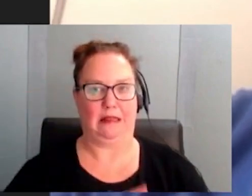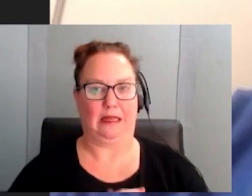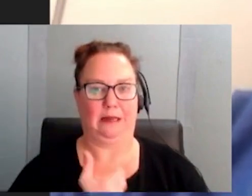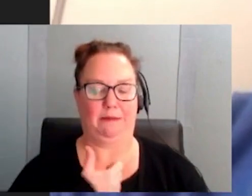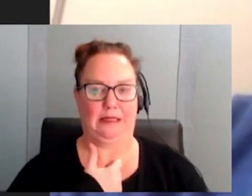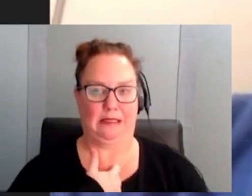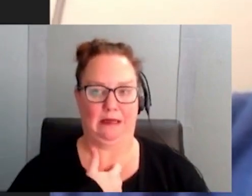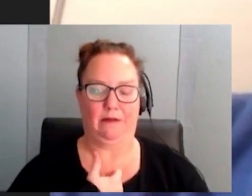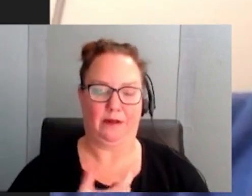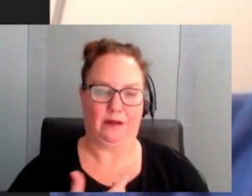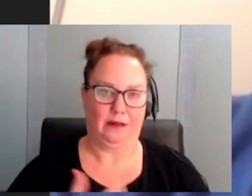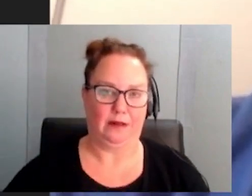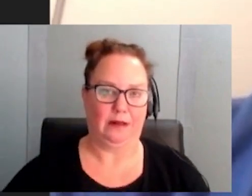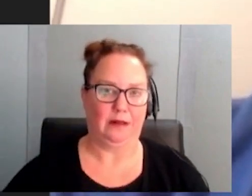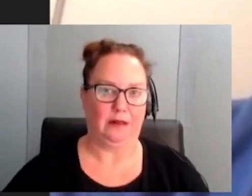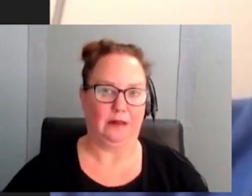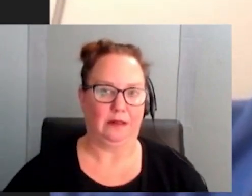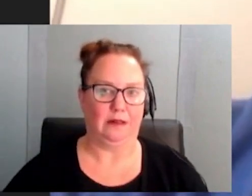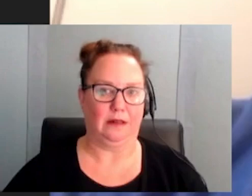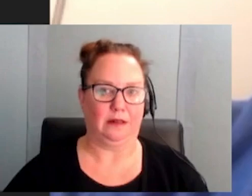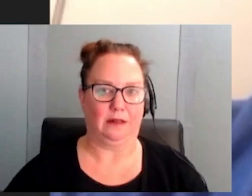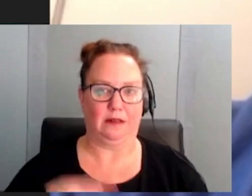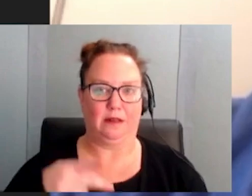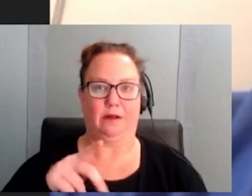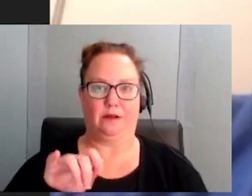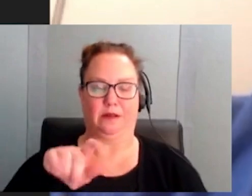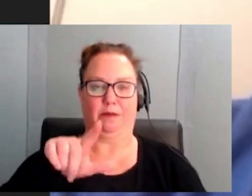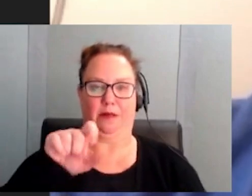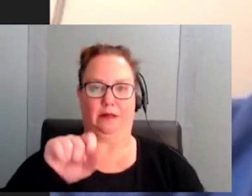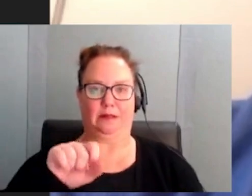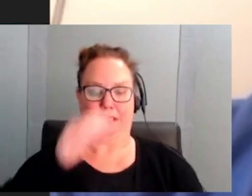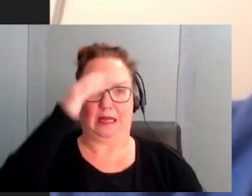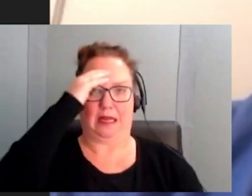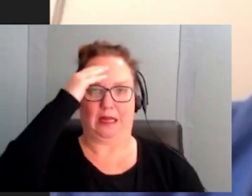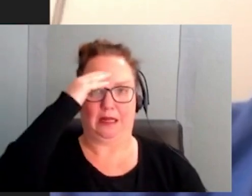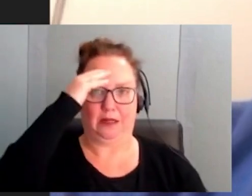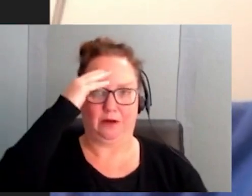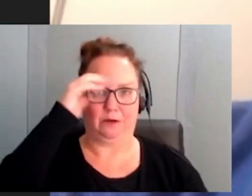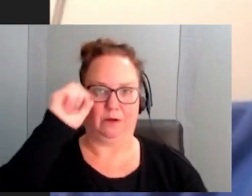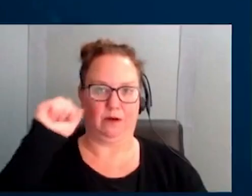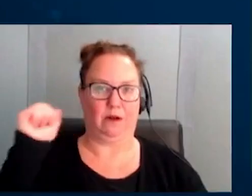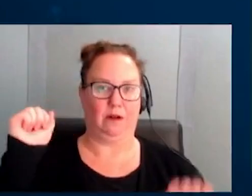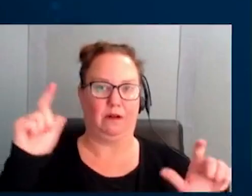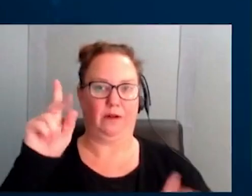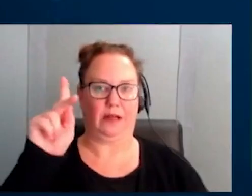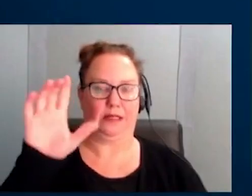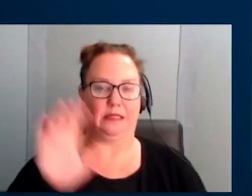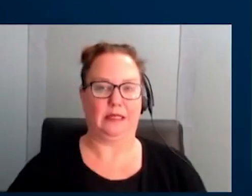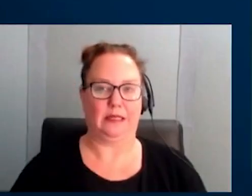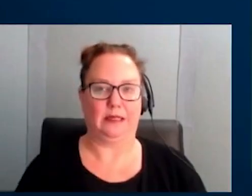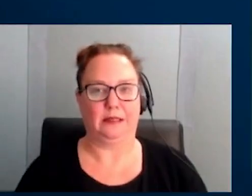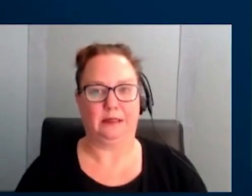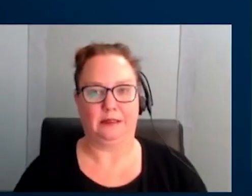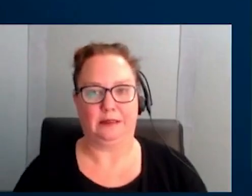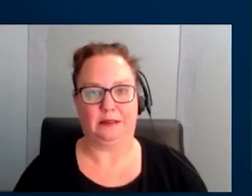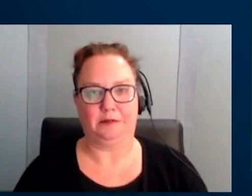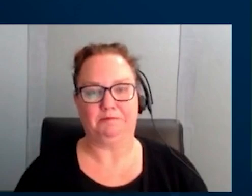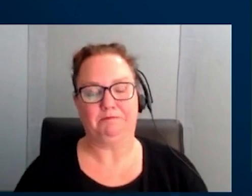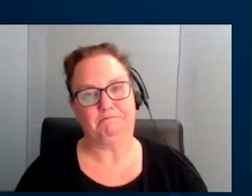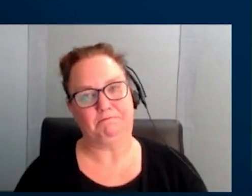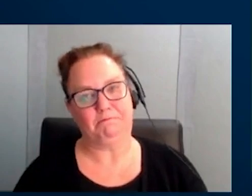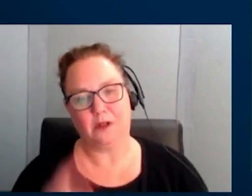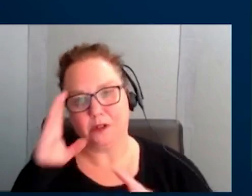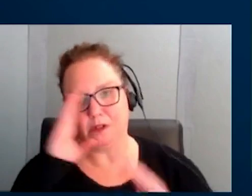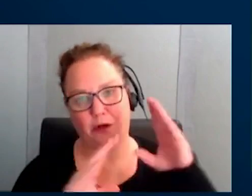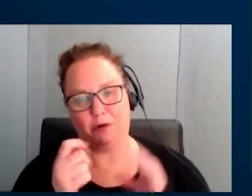but those are the pills that I knew were all over Kansas City. So you weren't worried about what you were taking.